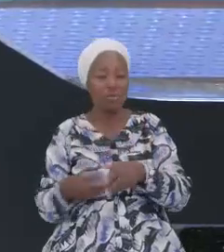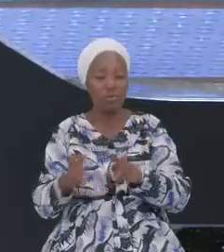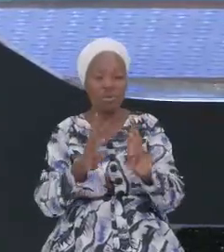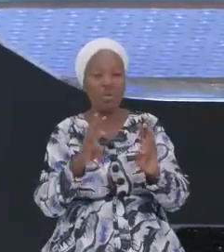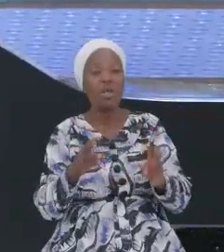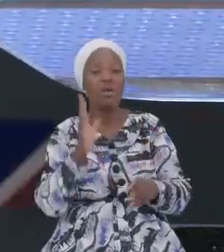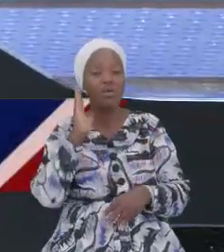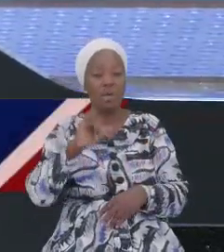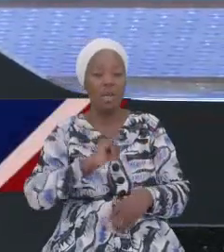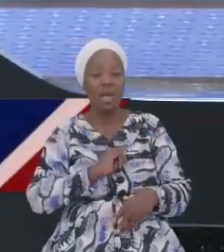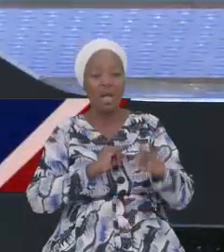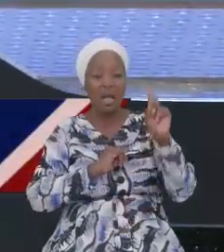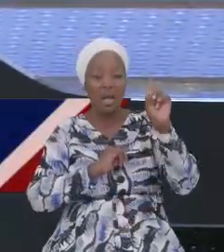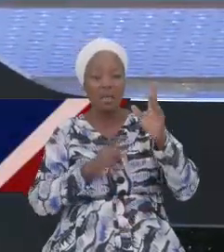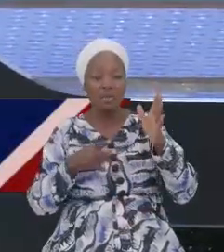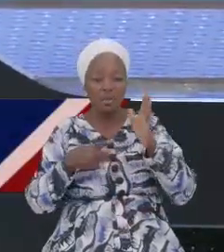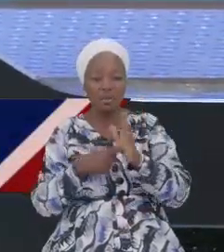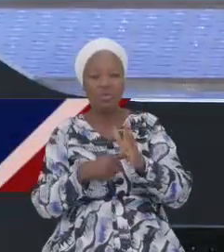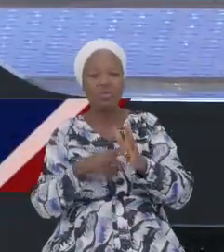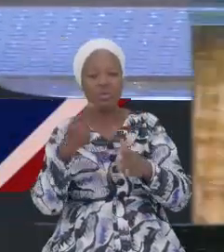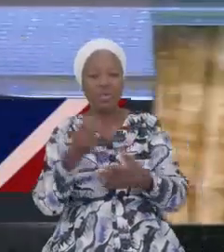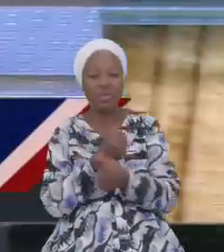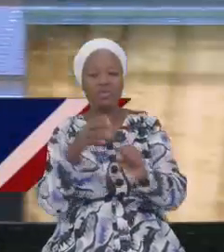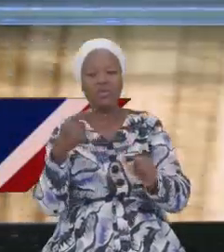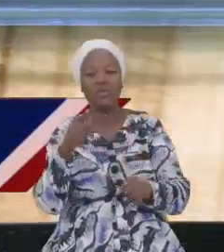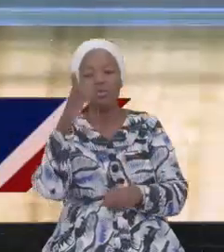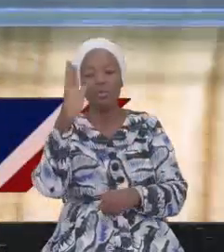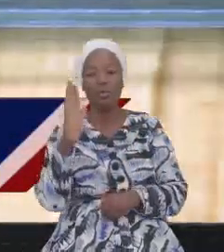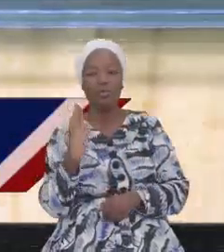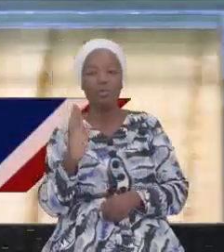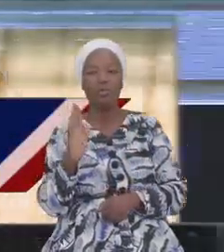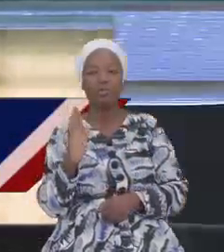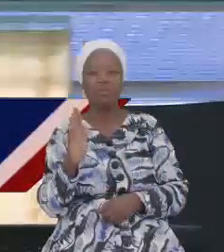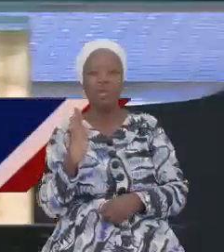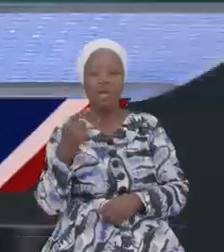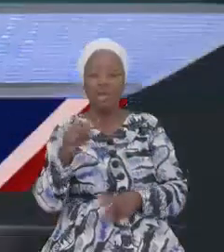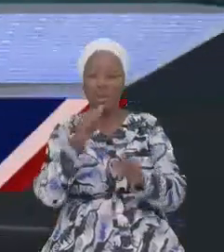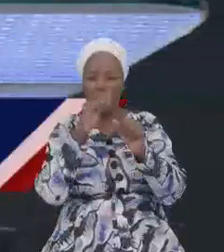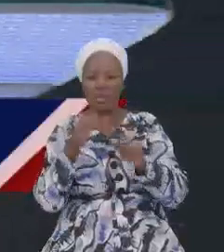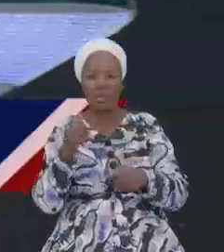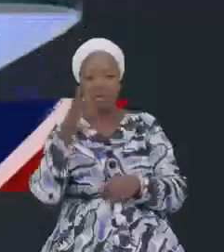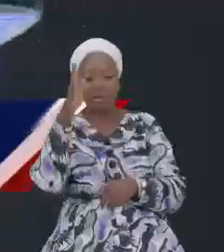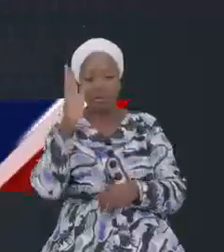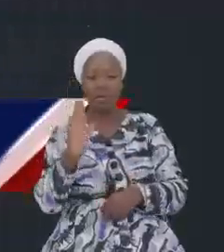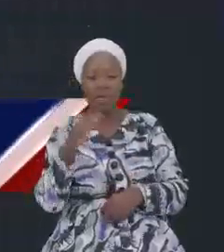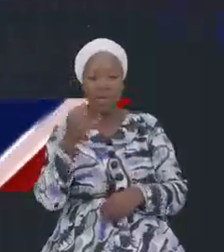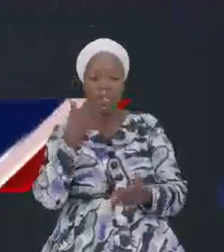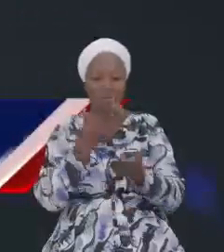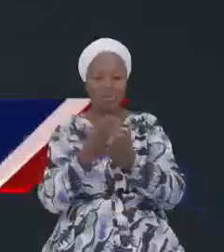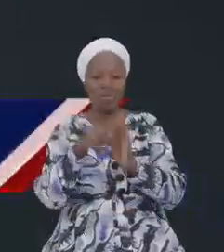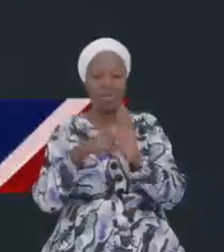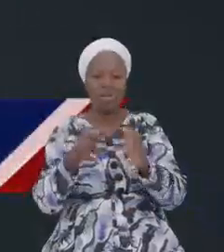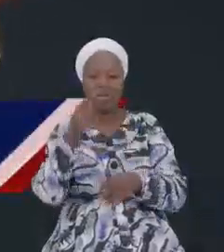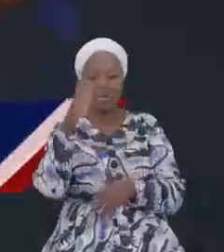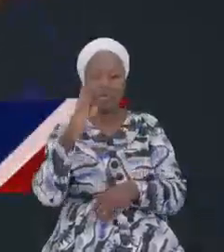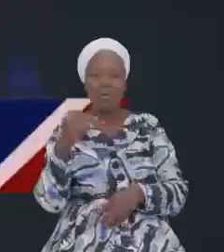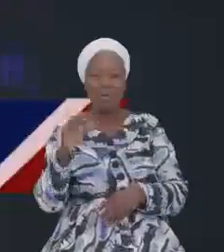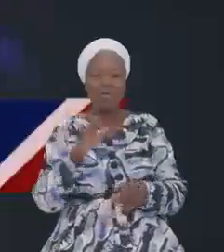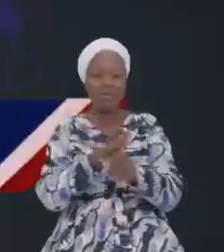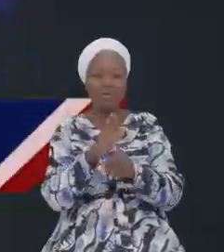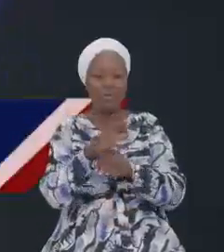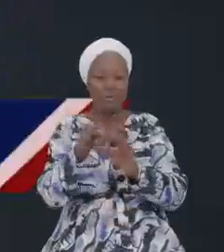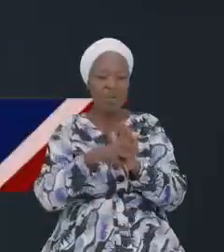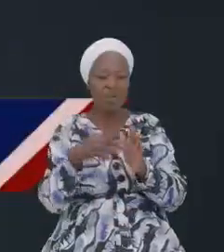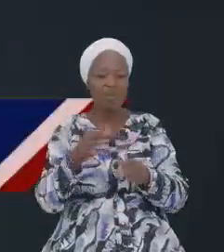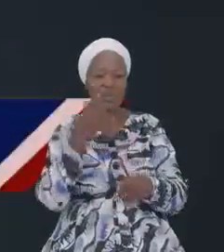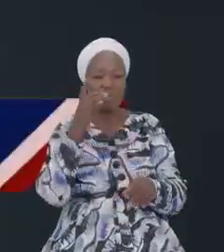I show the salvation of God, the blessing of God, the goodness of God, the fulfillment